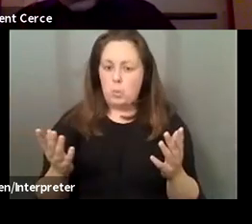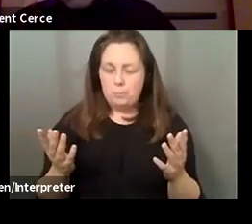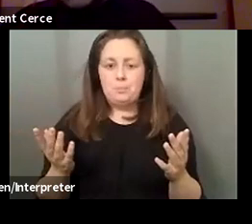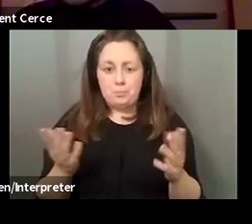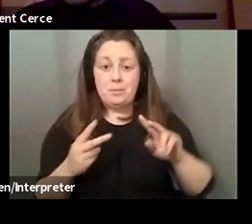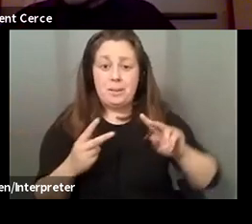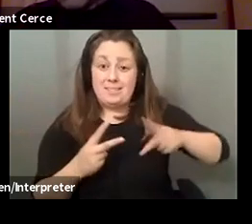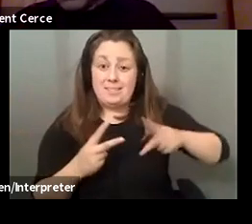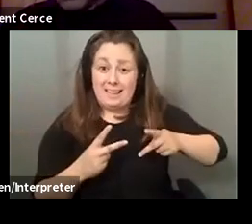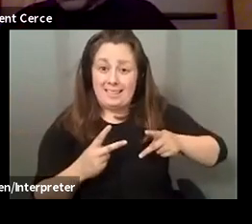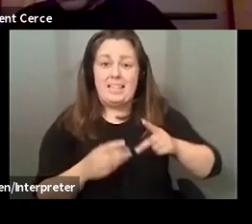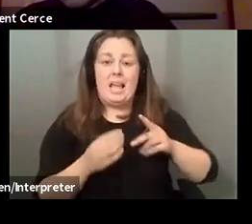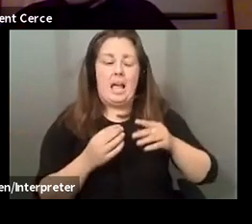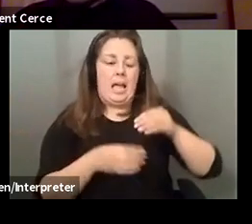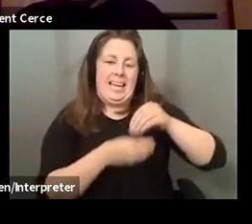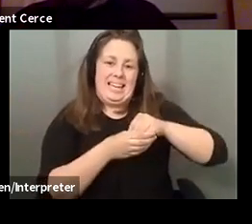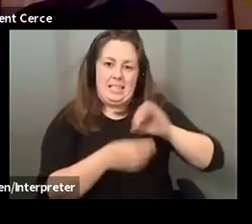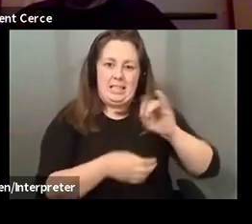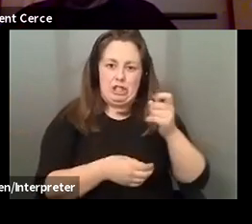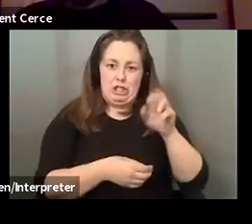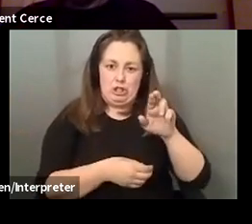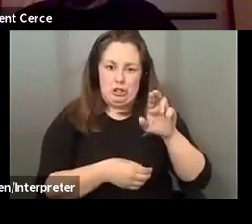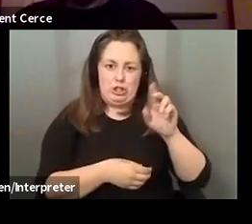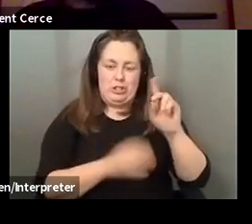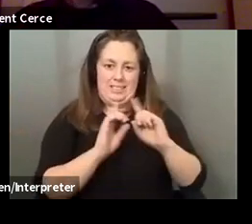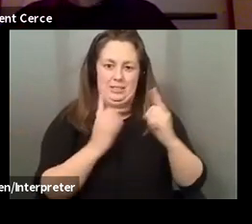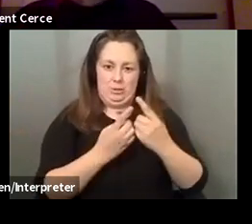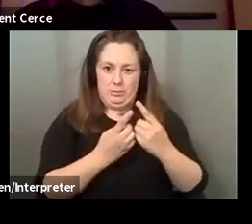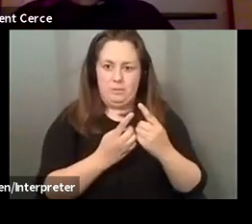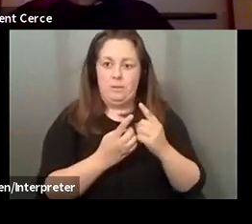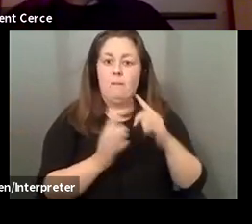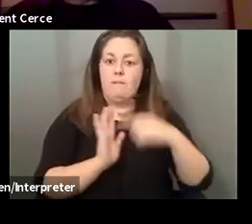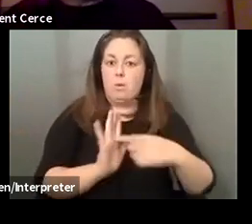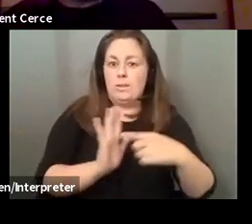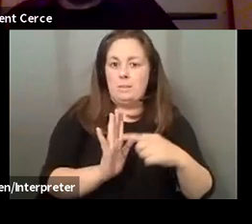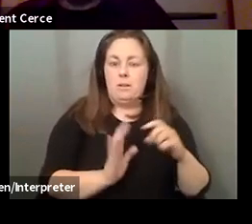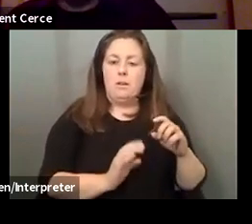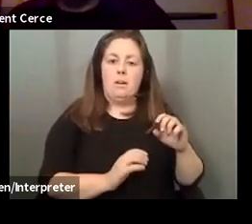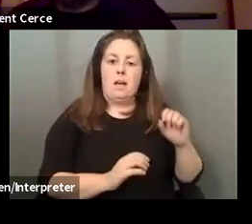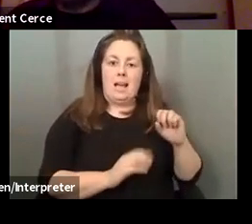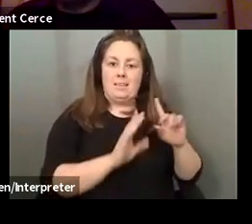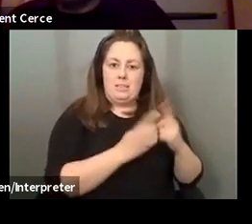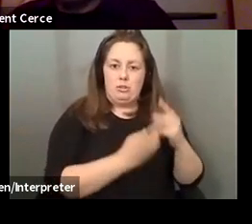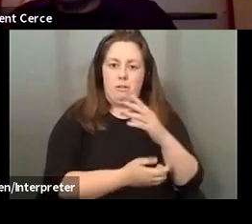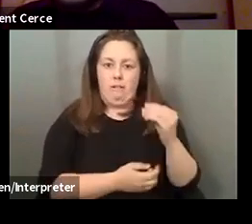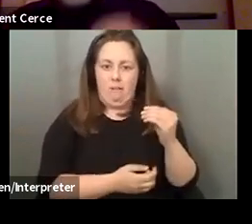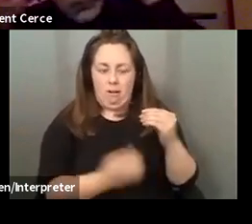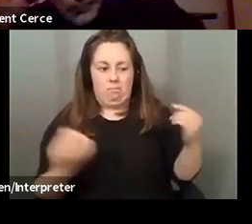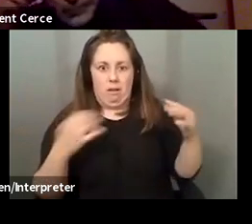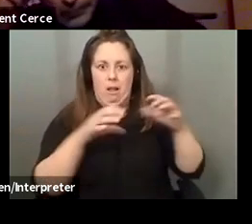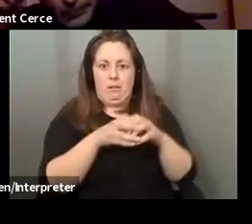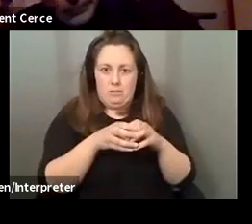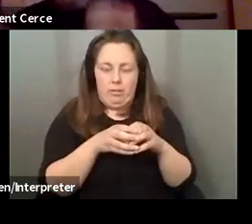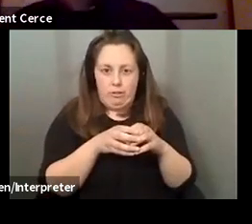is with the inter-district, which would be, for example, X district and us get together, and it's only our students. School choice students